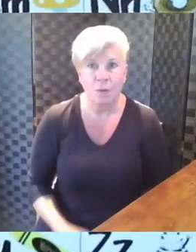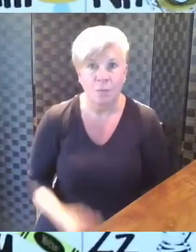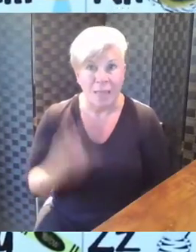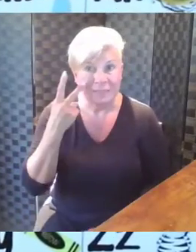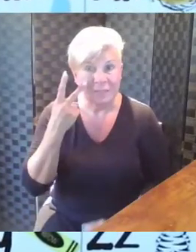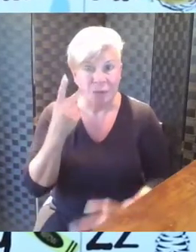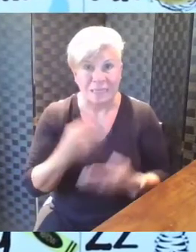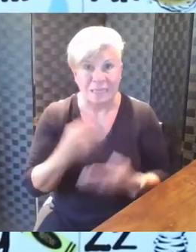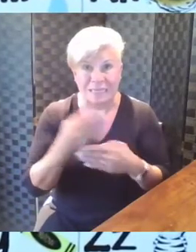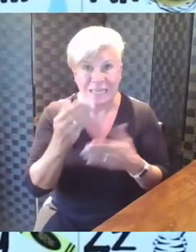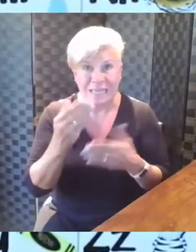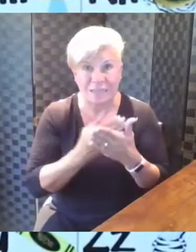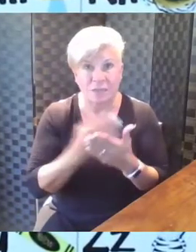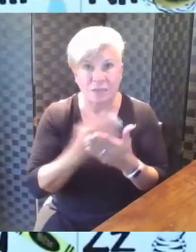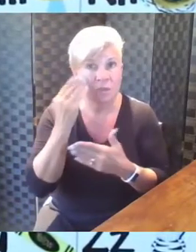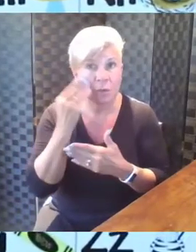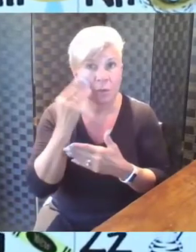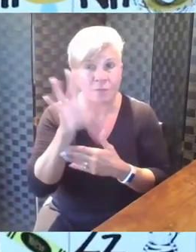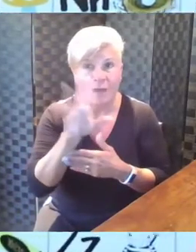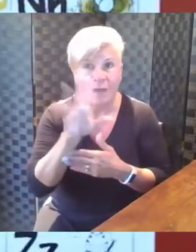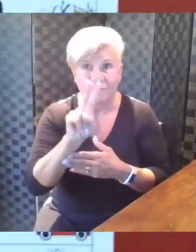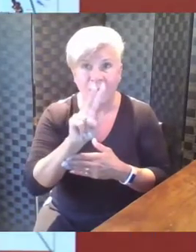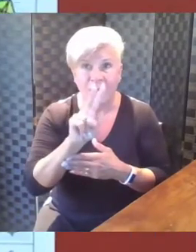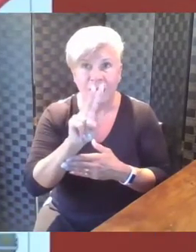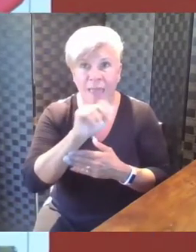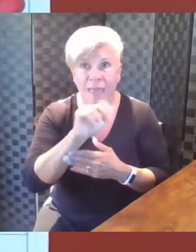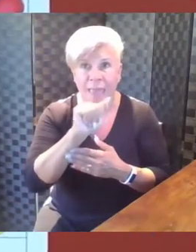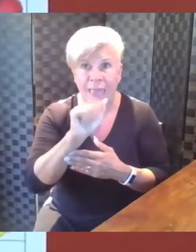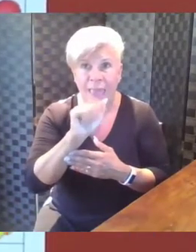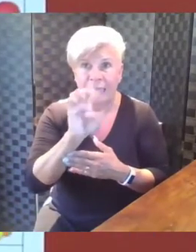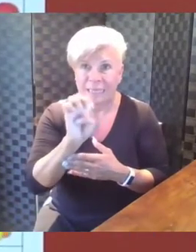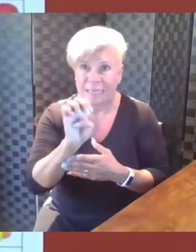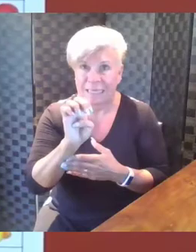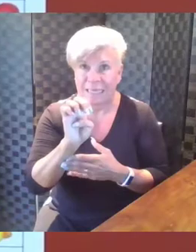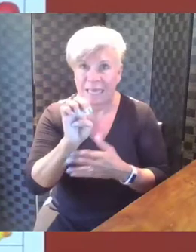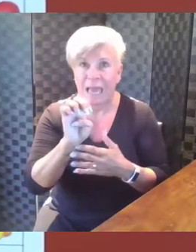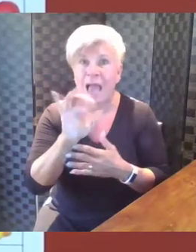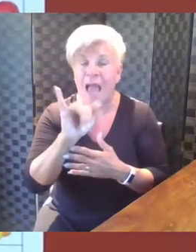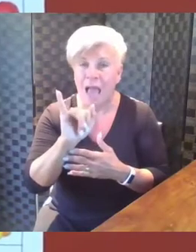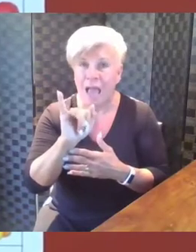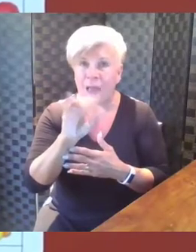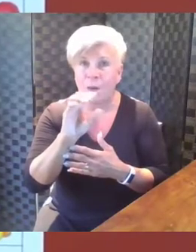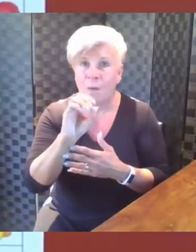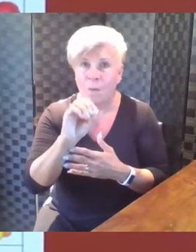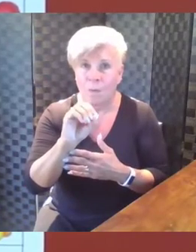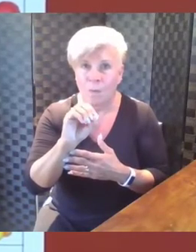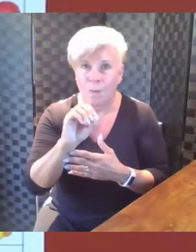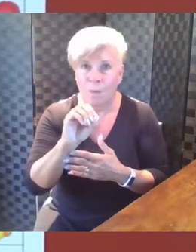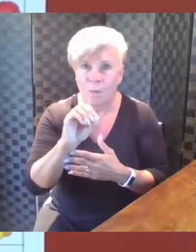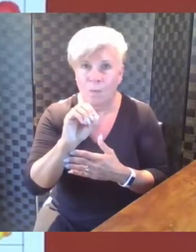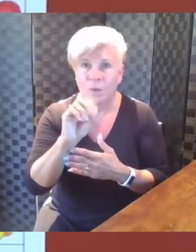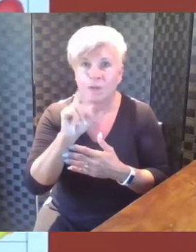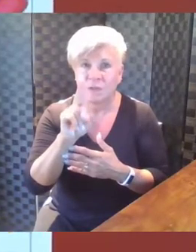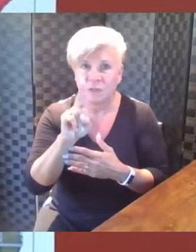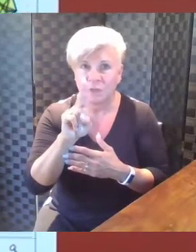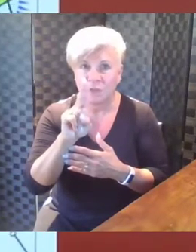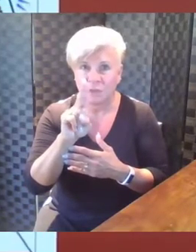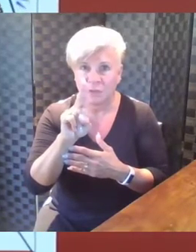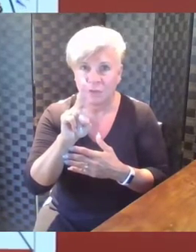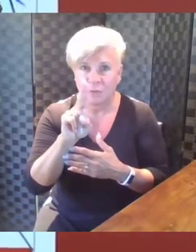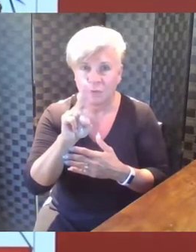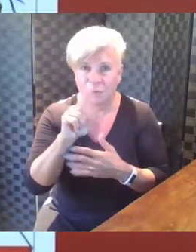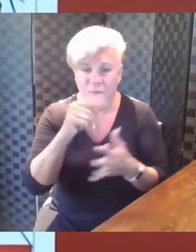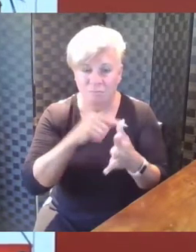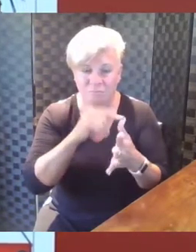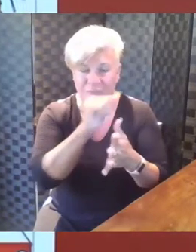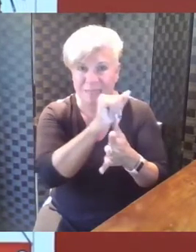for our next lesson. Make sure you know the 5 vowels. There's A, E, I, O, and